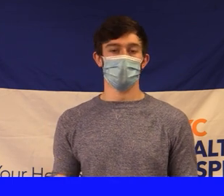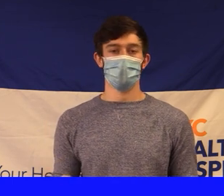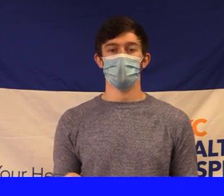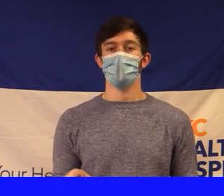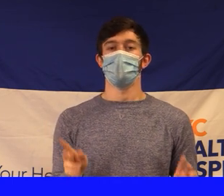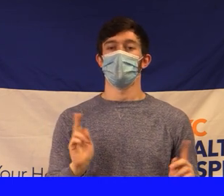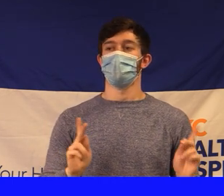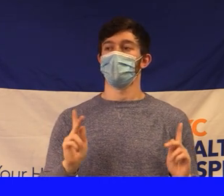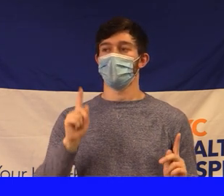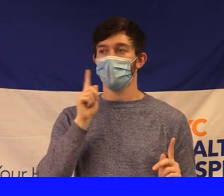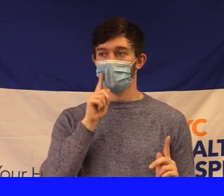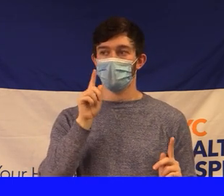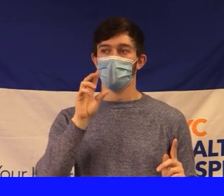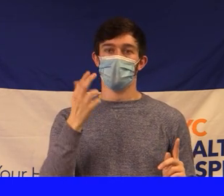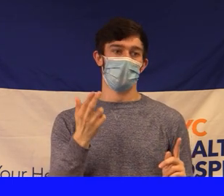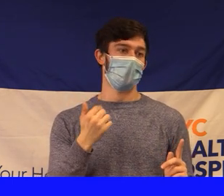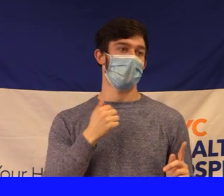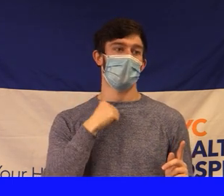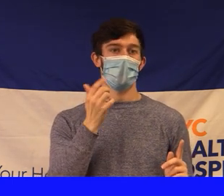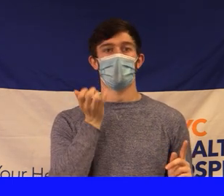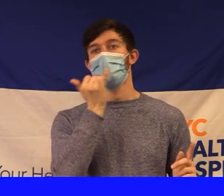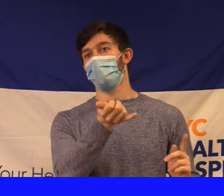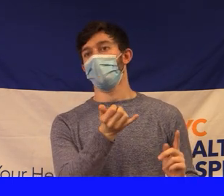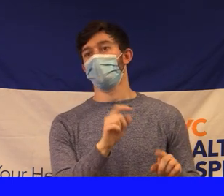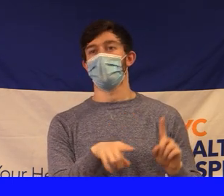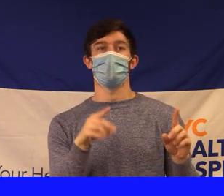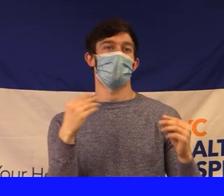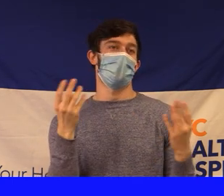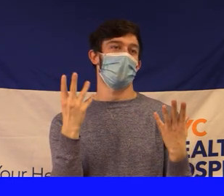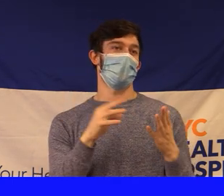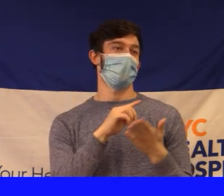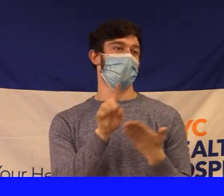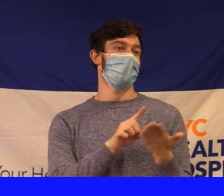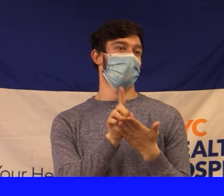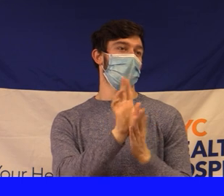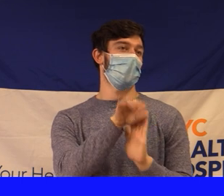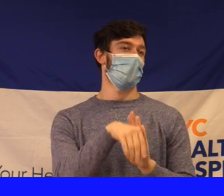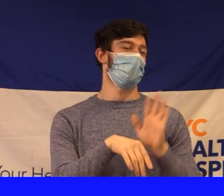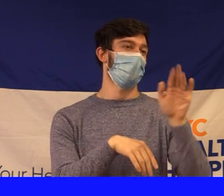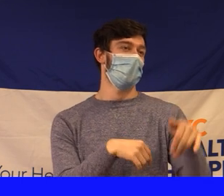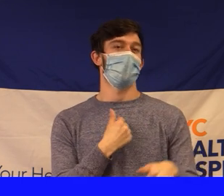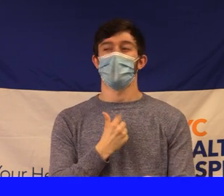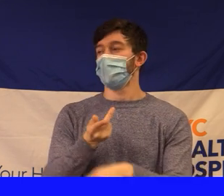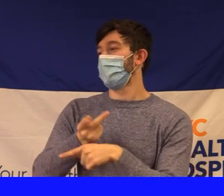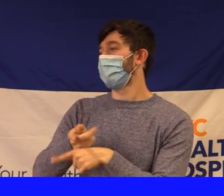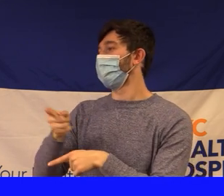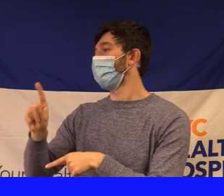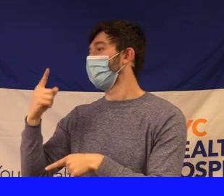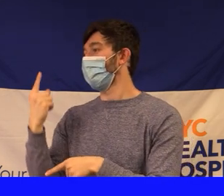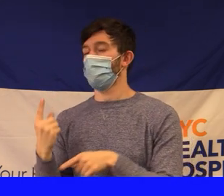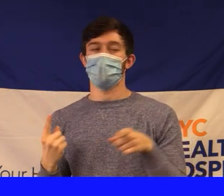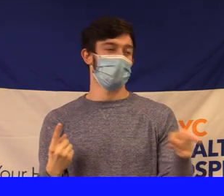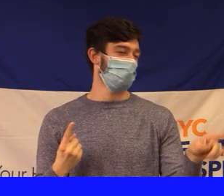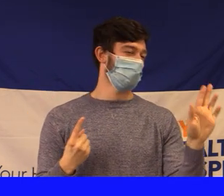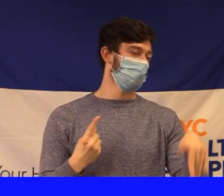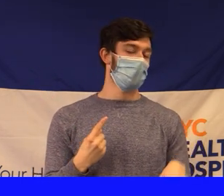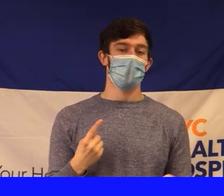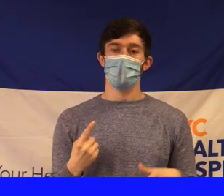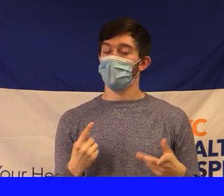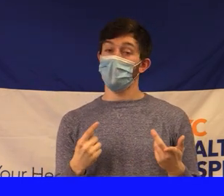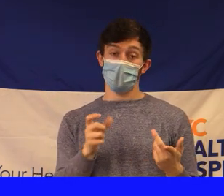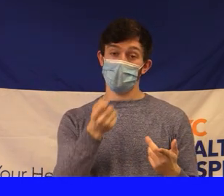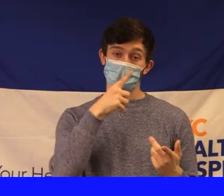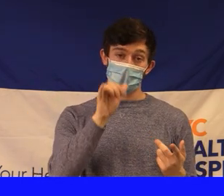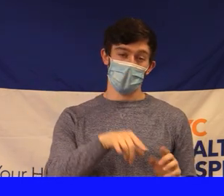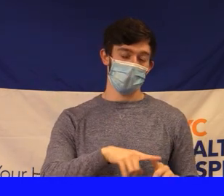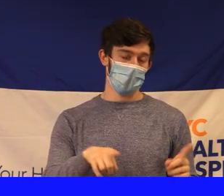I call and the ambulance will be here in an hour and a half, so I've got time, let me take care of this other patient. It's totally understandable. I see. But